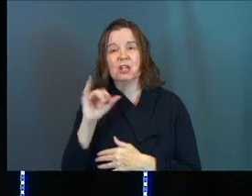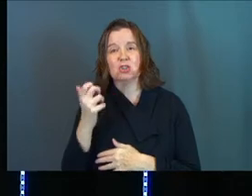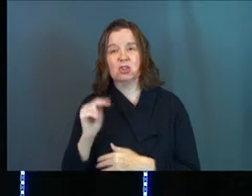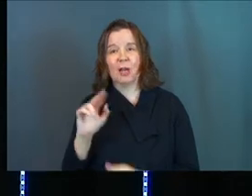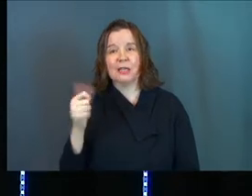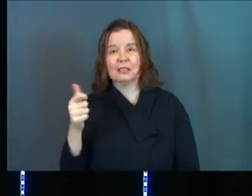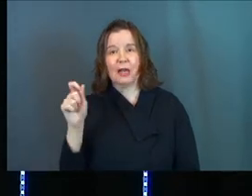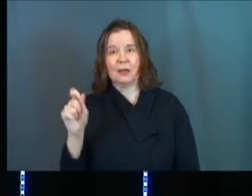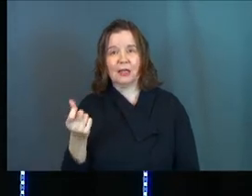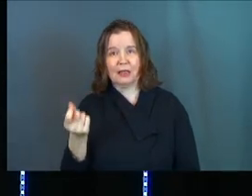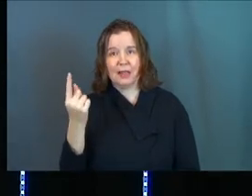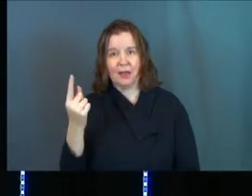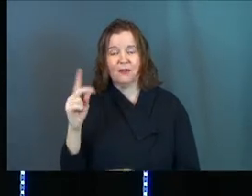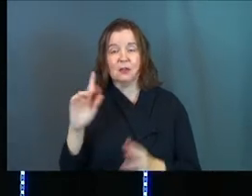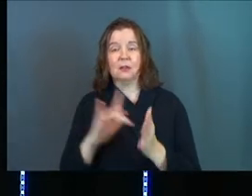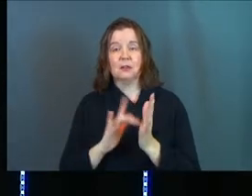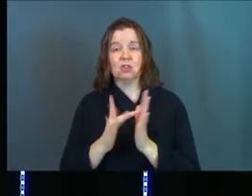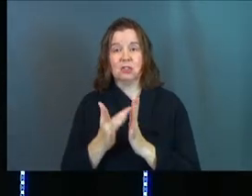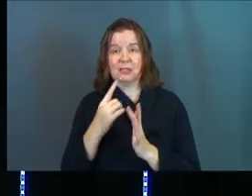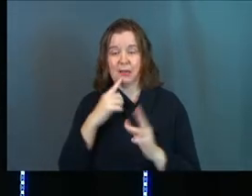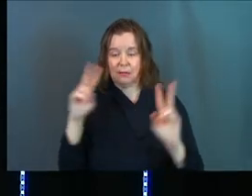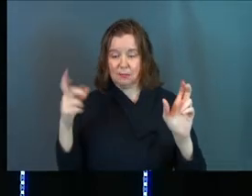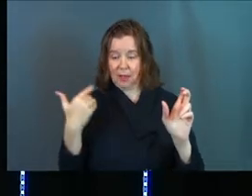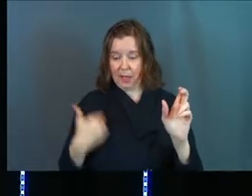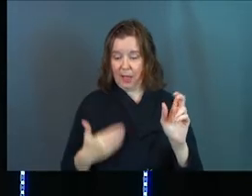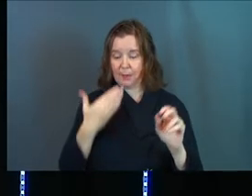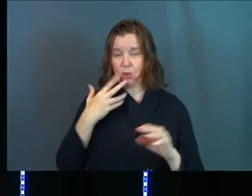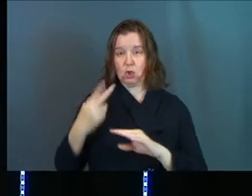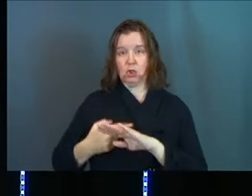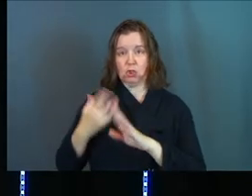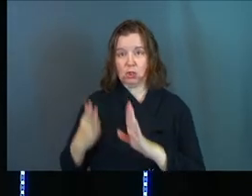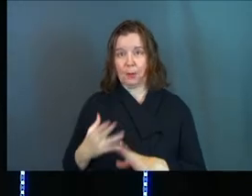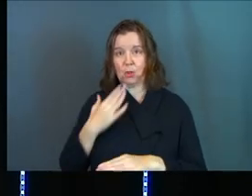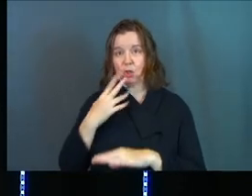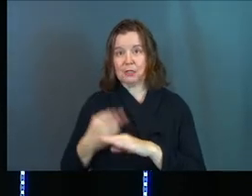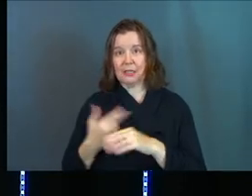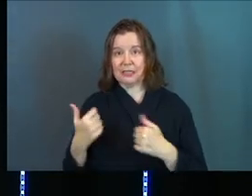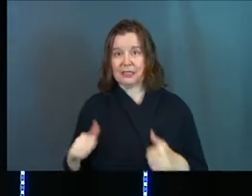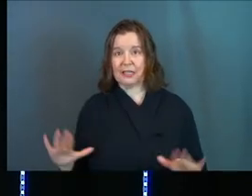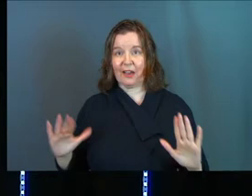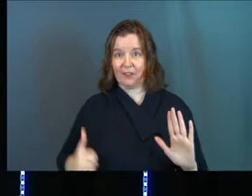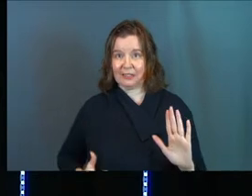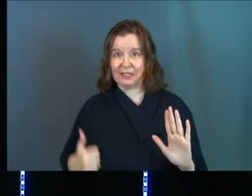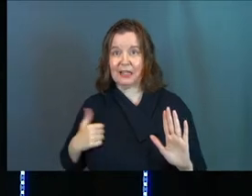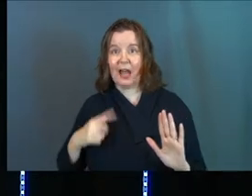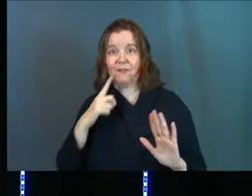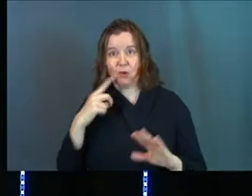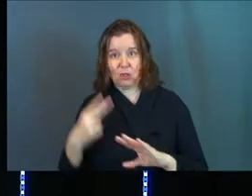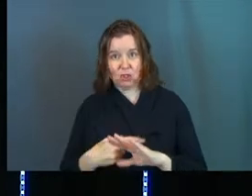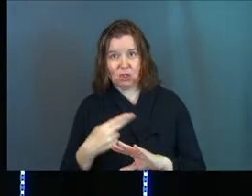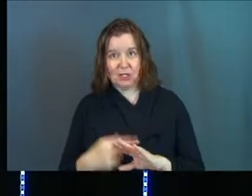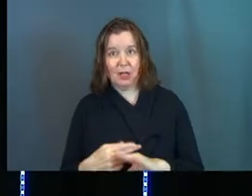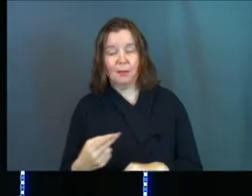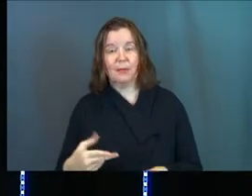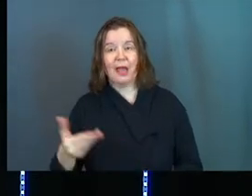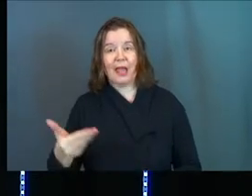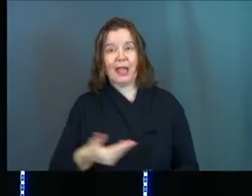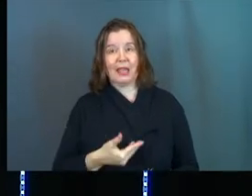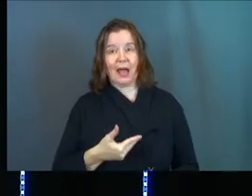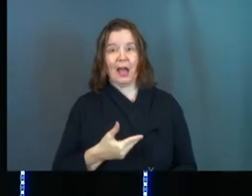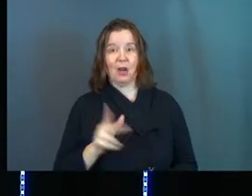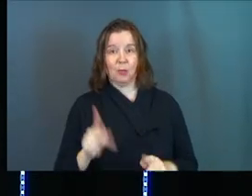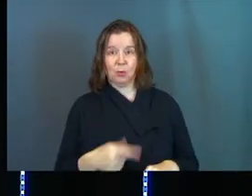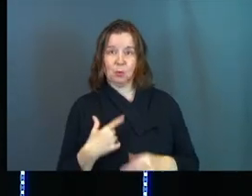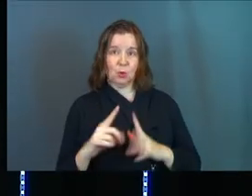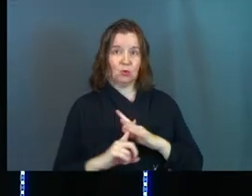John 10, verse 11. Jesus said this. He says, I am the good shepherd. The good shepherd sacrifices his life for the sheep. A hired hand will run